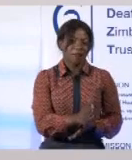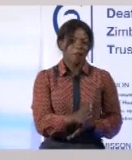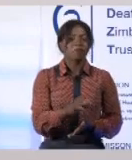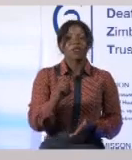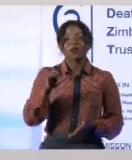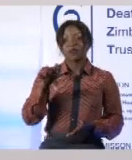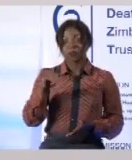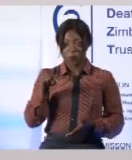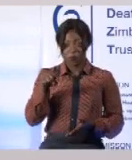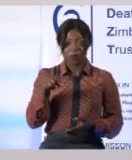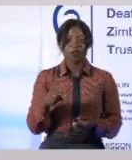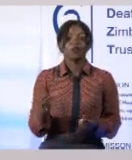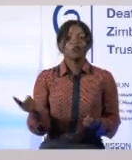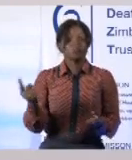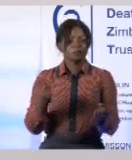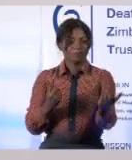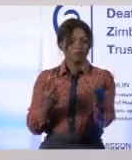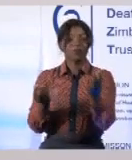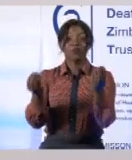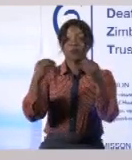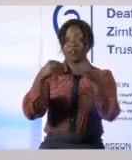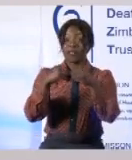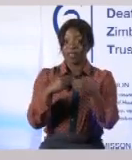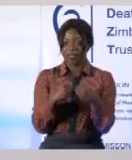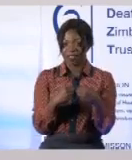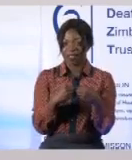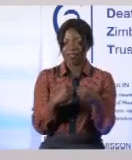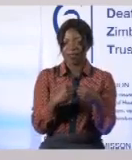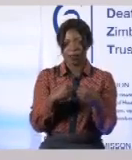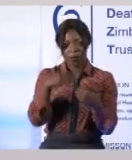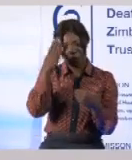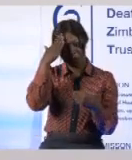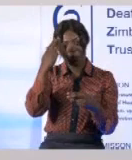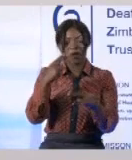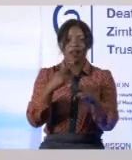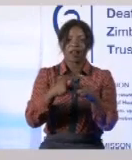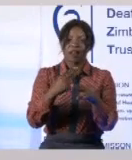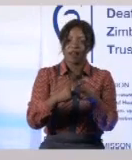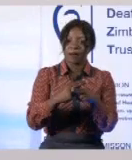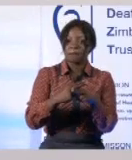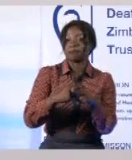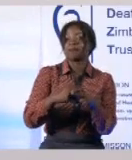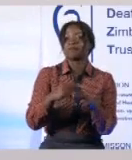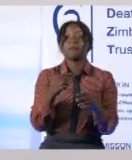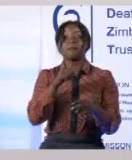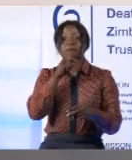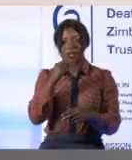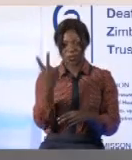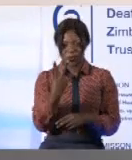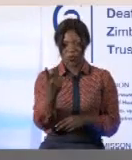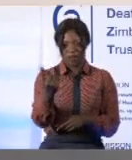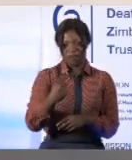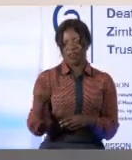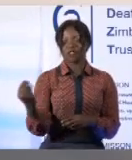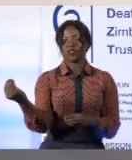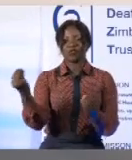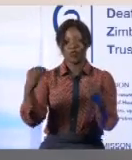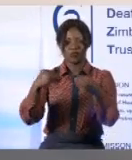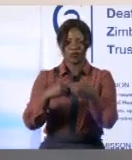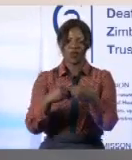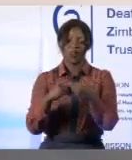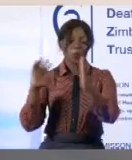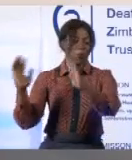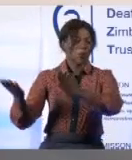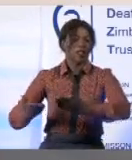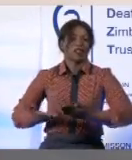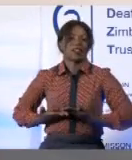have with me today joining us Kendrick and McDonald's. Good afternoon, gentlemen, and welcome to Issues Pane